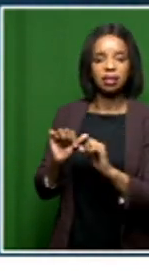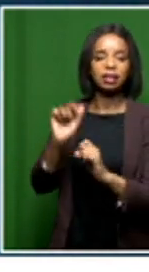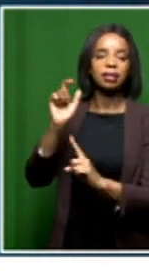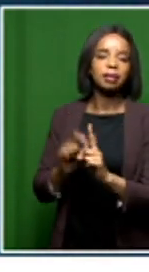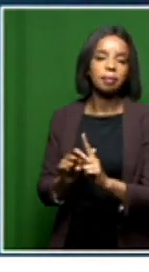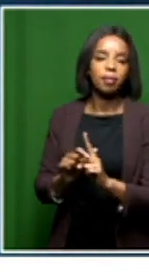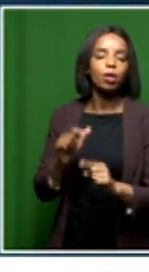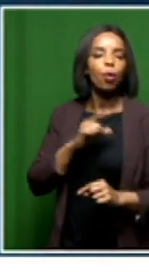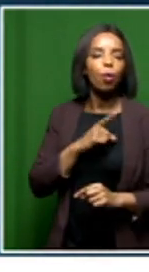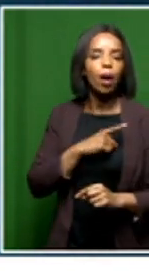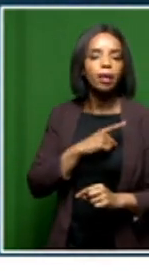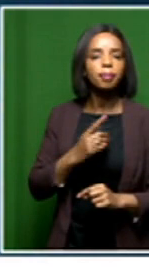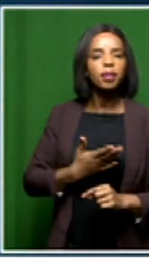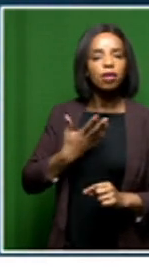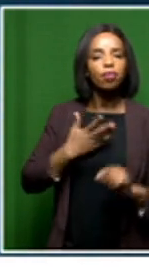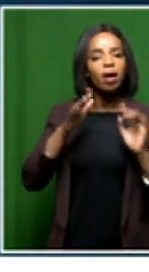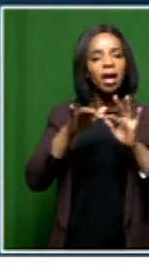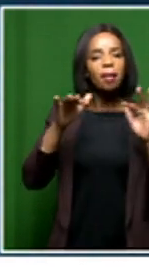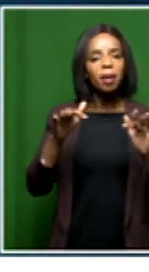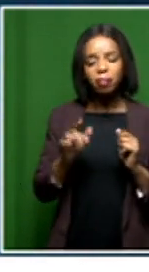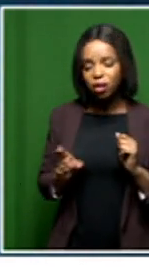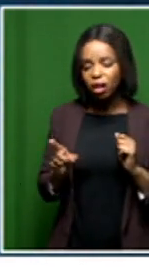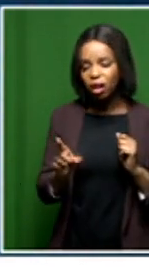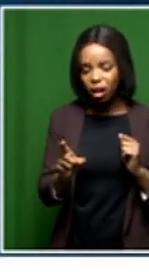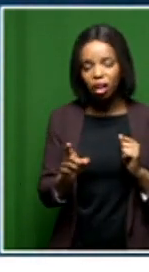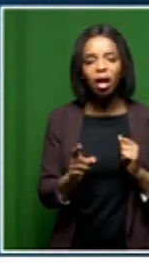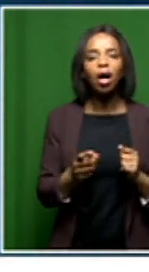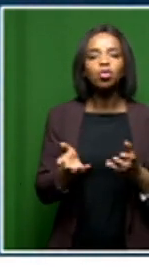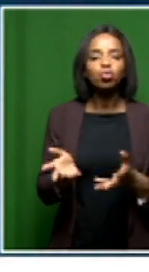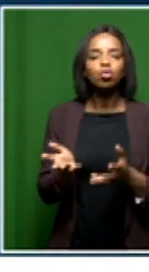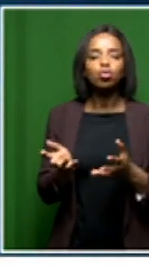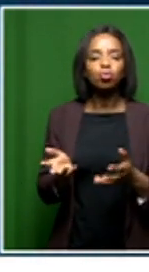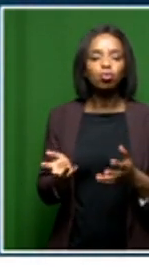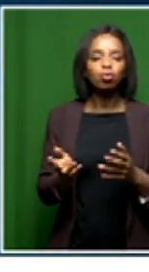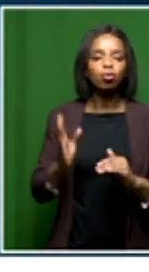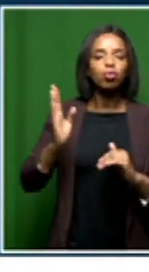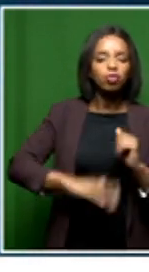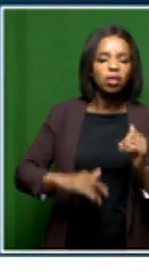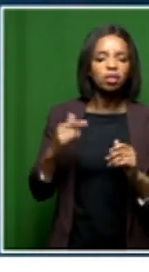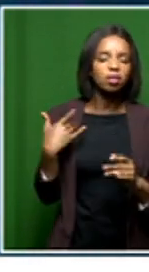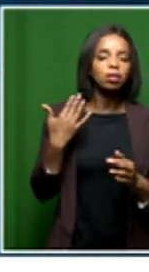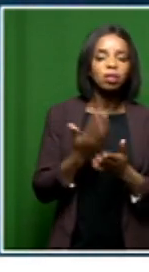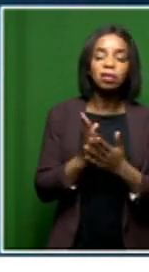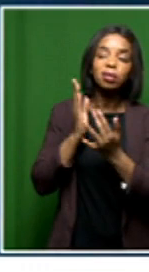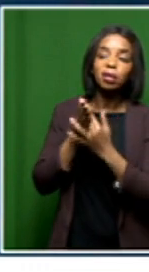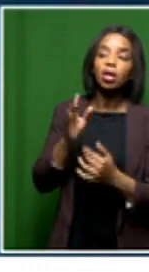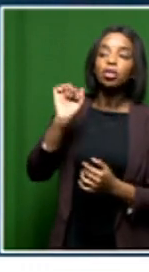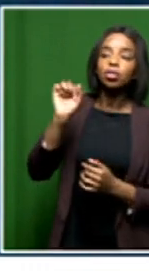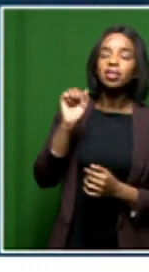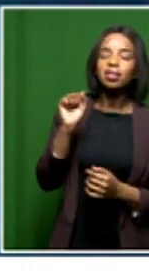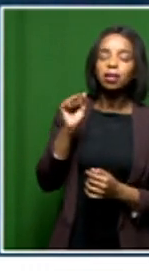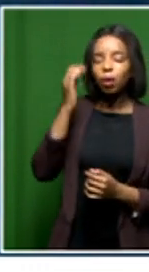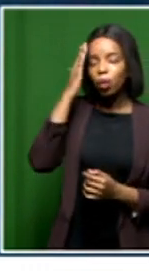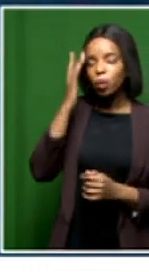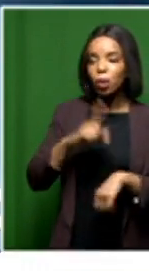the habitual infringers from our roads. People who are a problem, right. We know them in our Monde, communities. we know? Okay, let me not continue